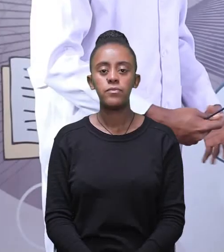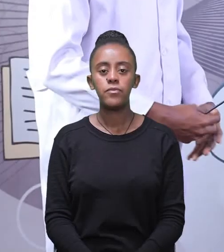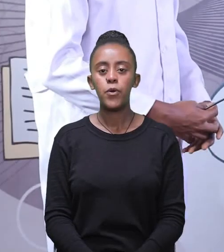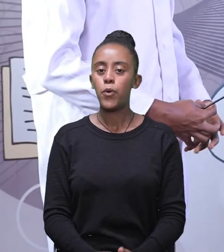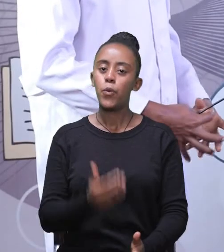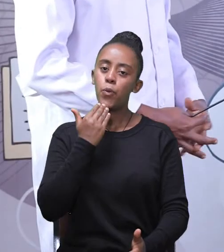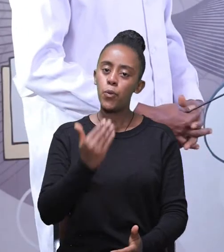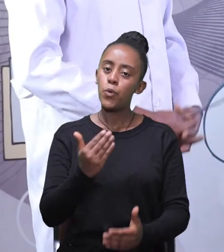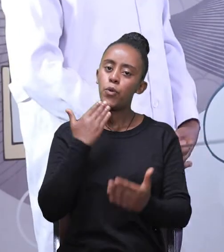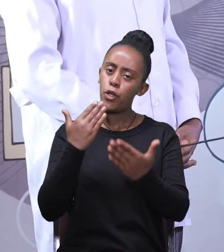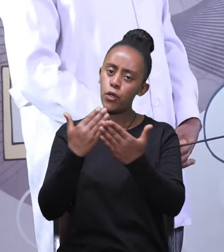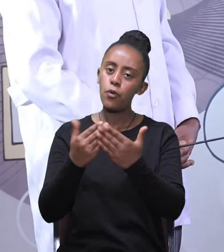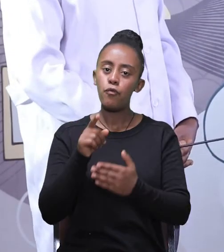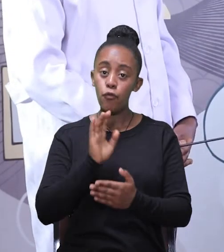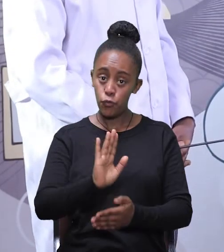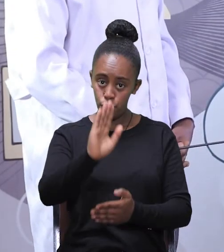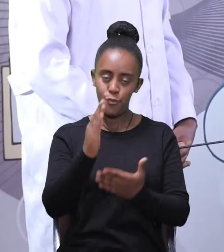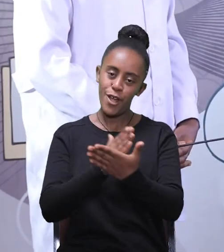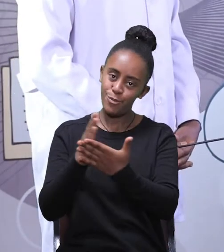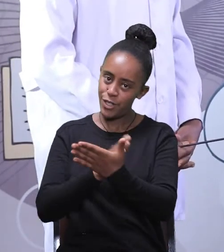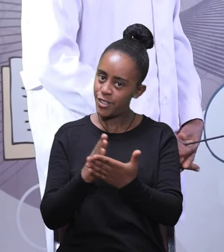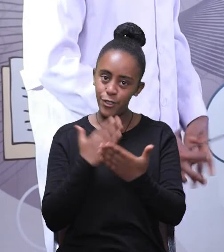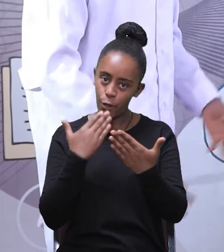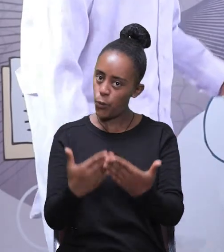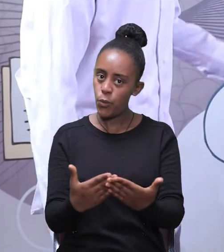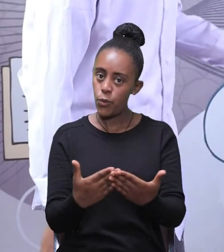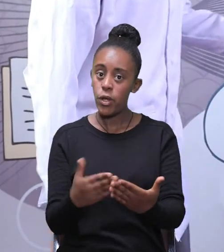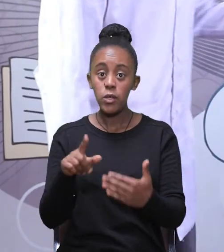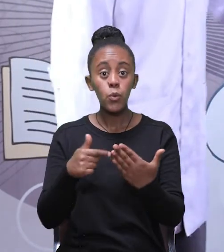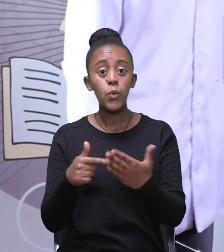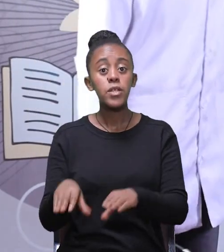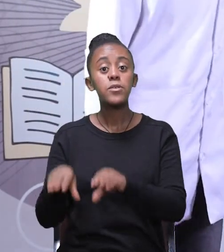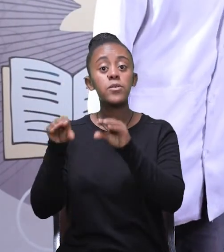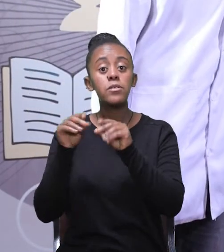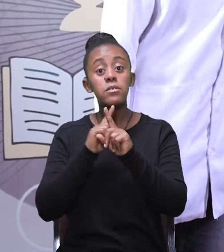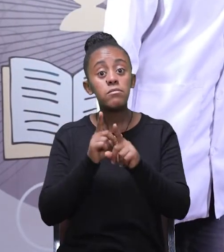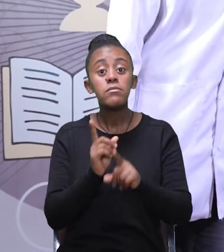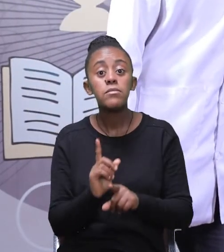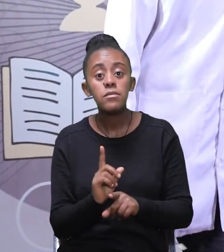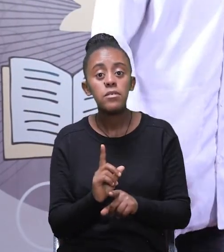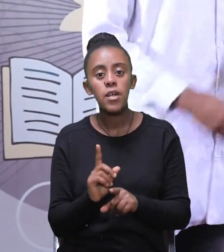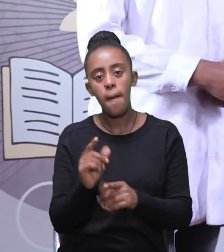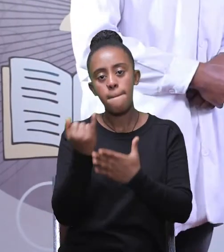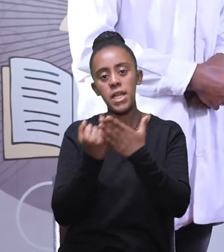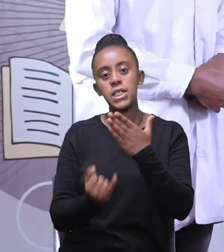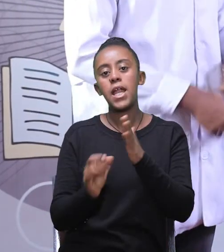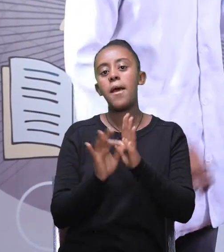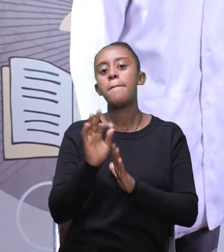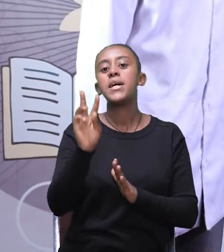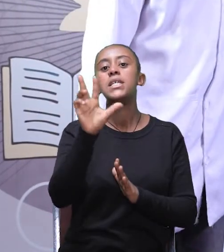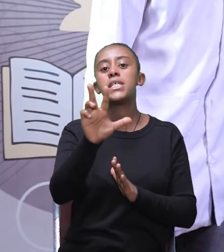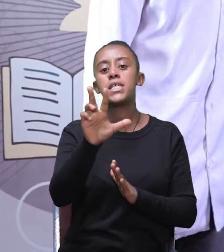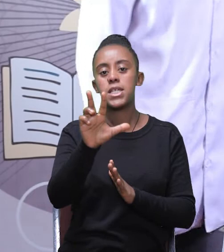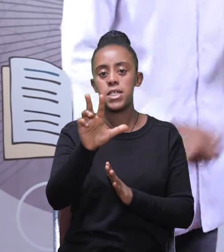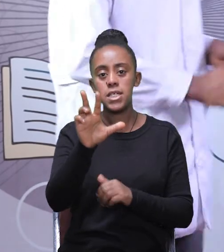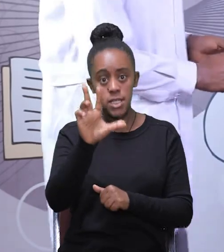Well done. Thank you for your participation, student. So, the answer is what? Picture number 3. Yes, picture